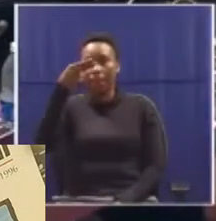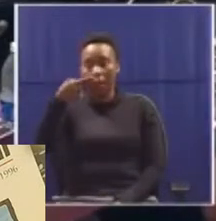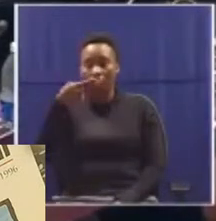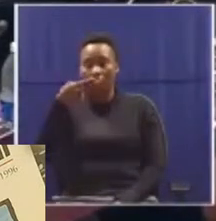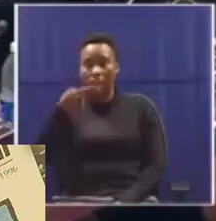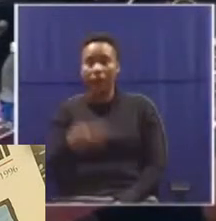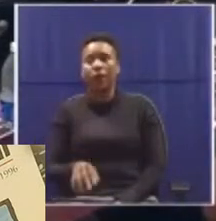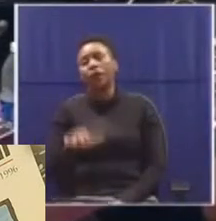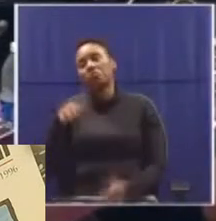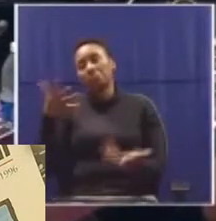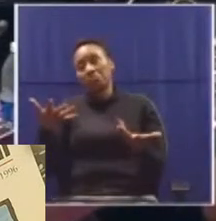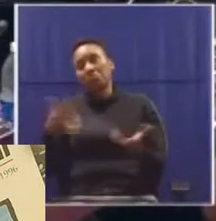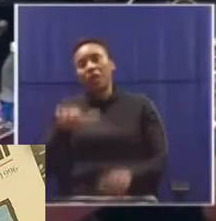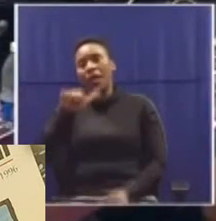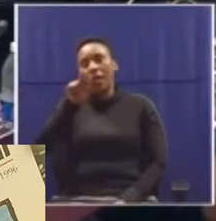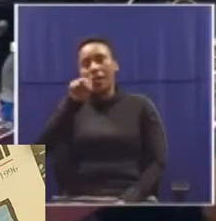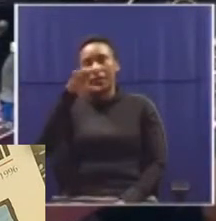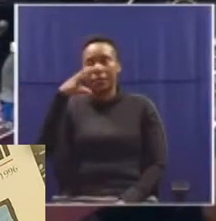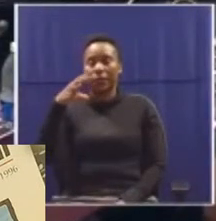ANC